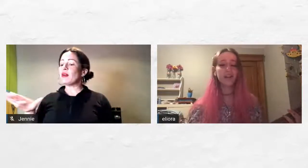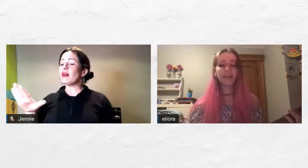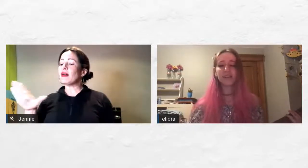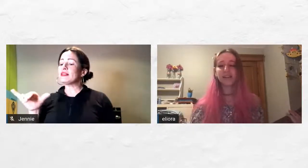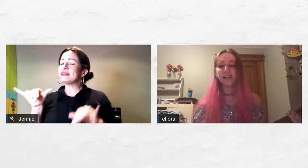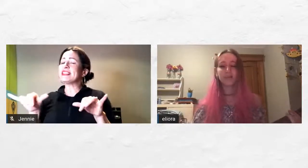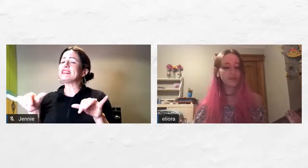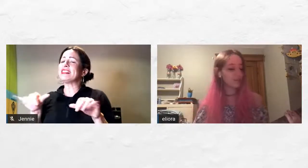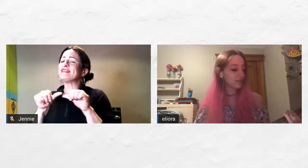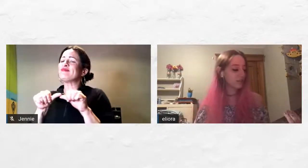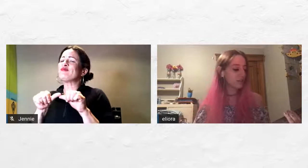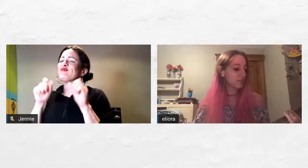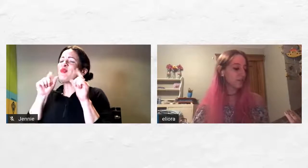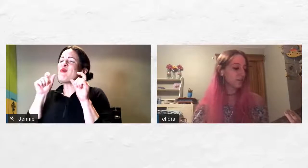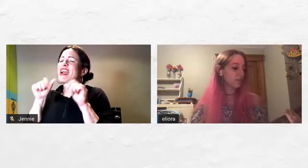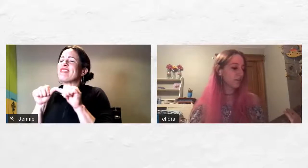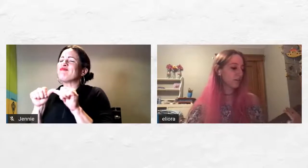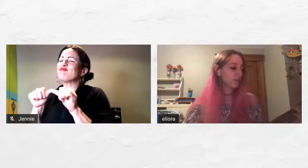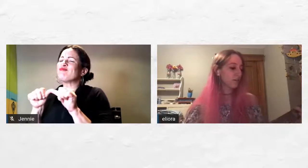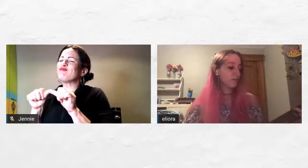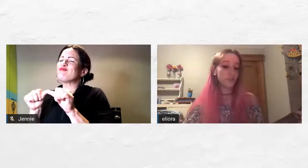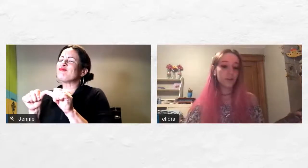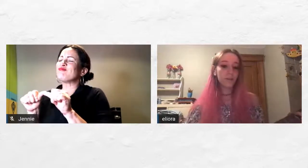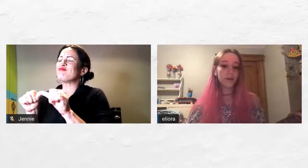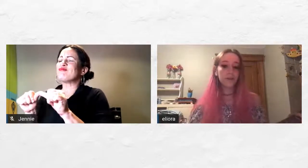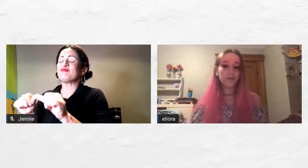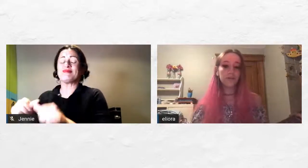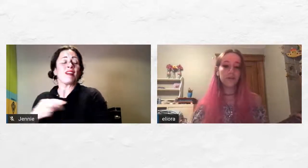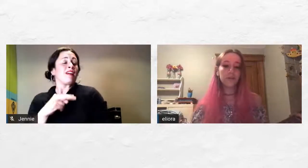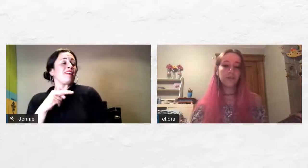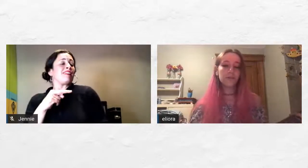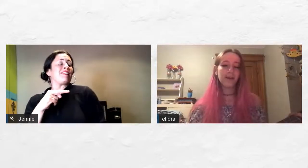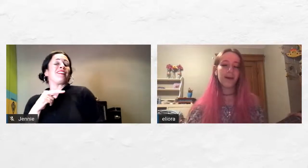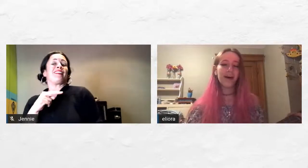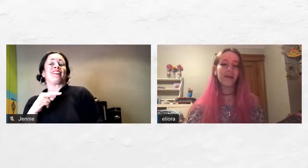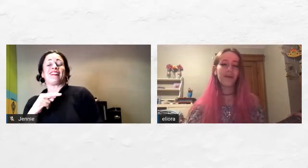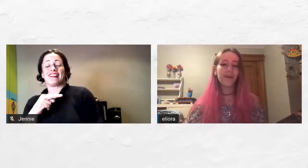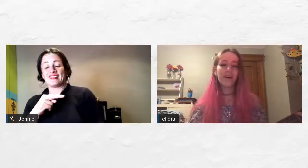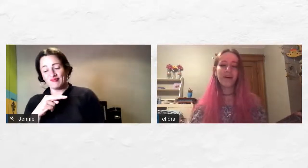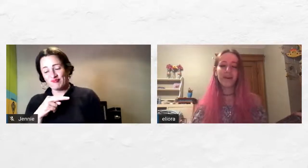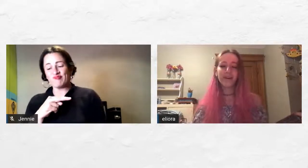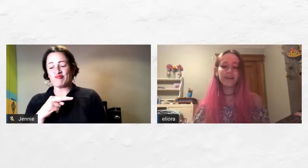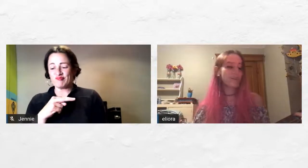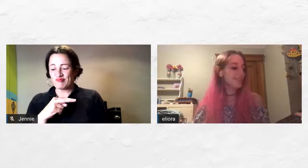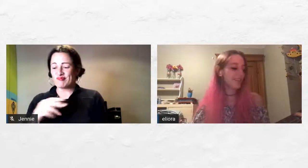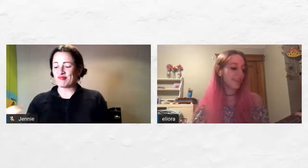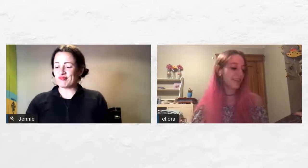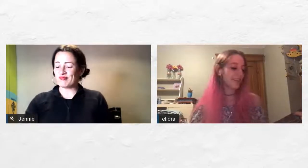fall asleep. Trip over my words.